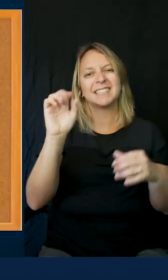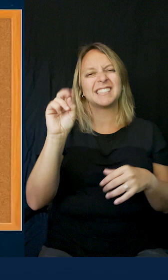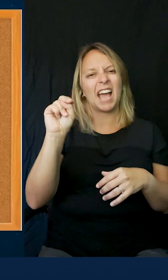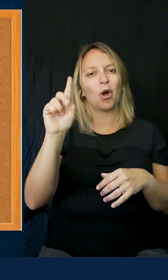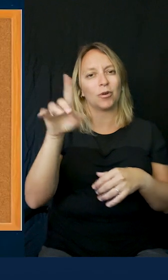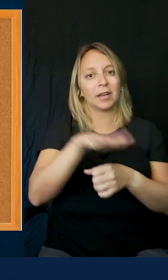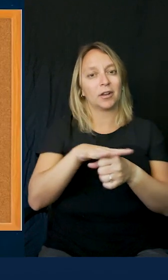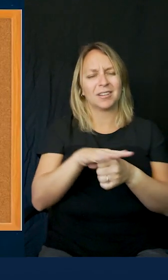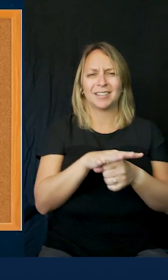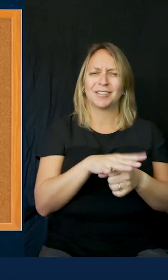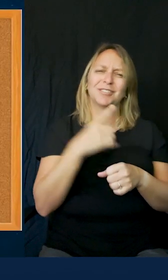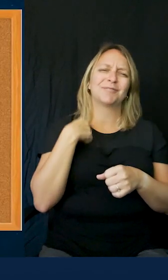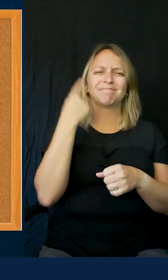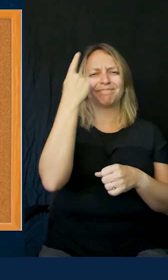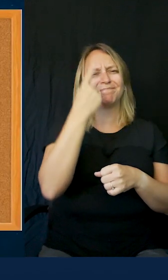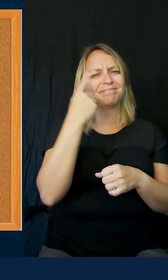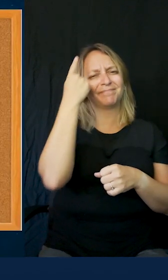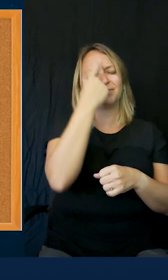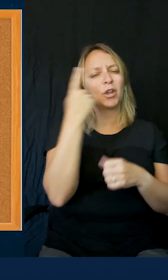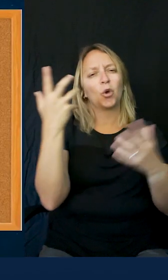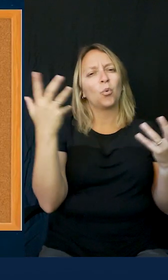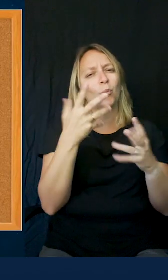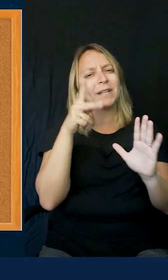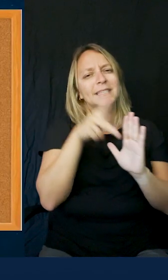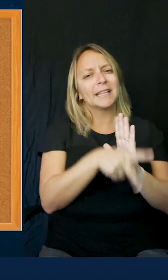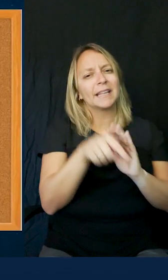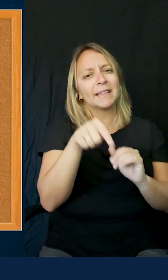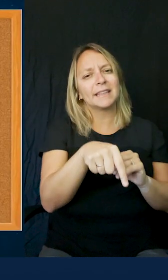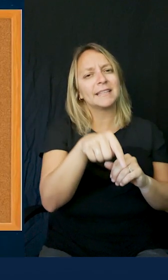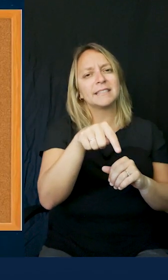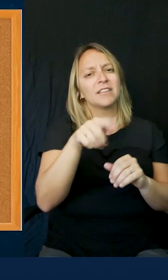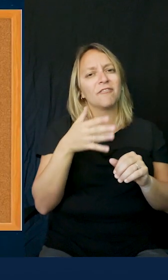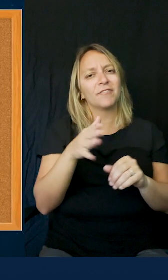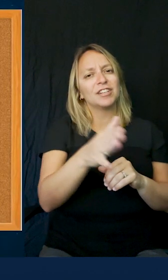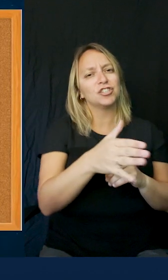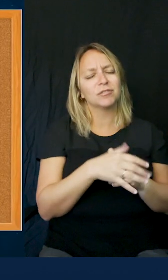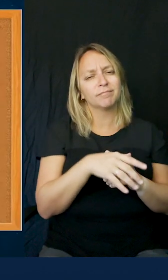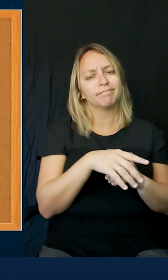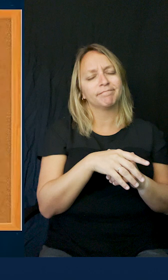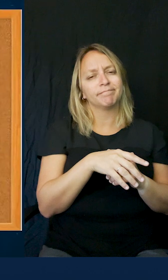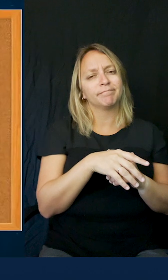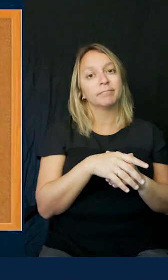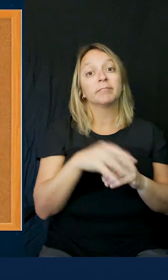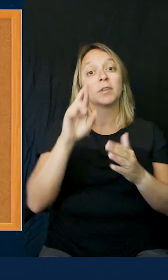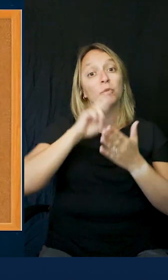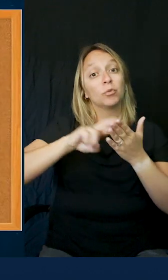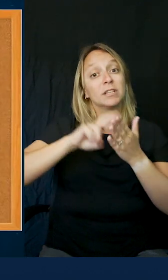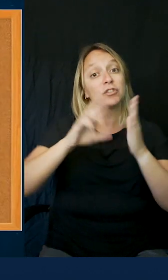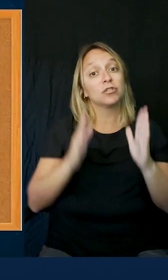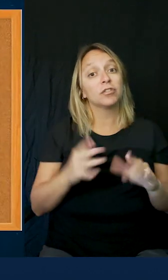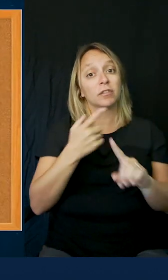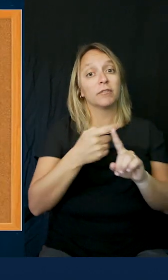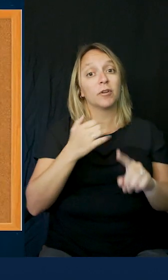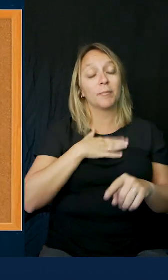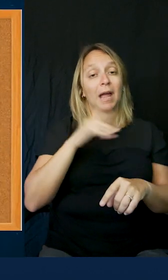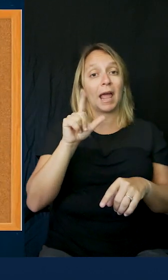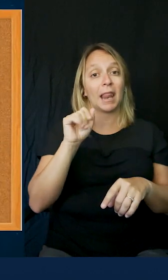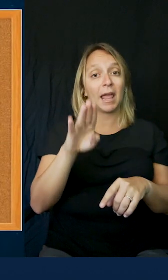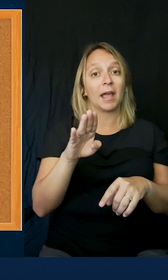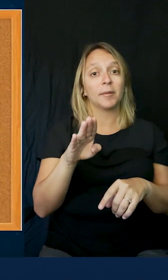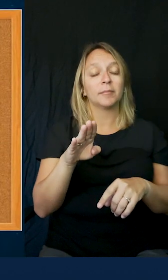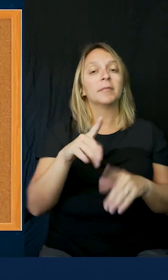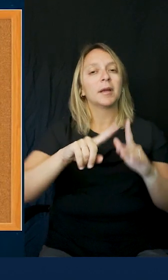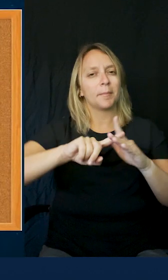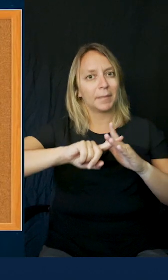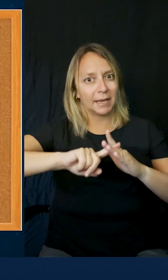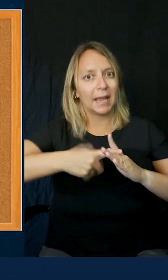somewhat of a murder mystery. What is killing coho salmon? And researchers from my lab began to address this